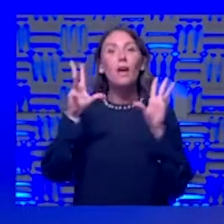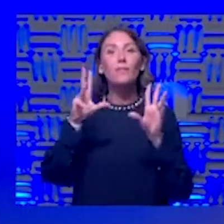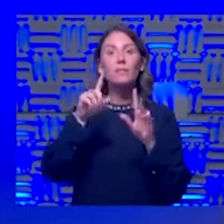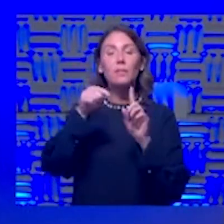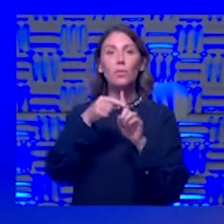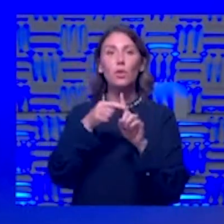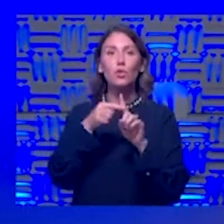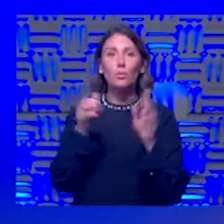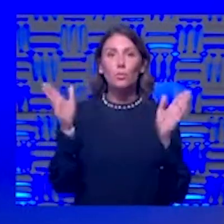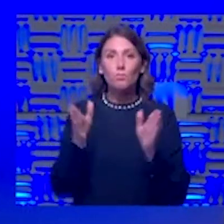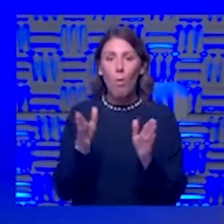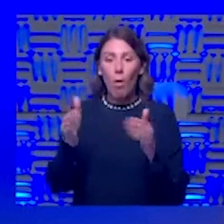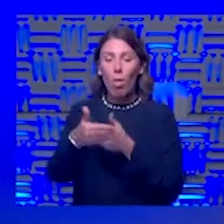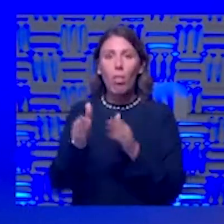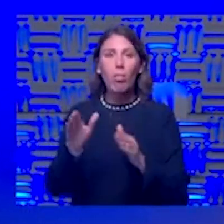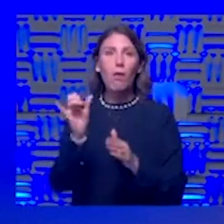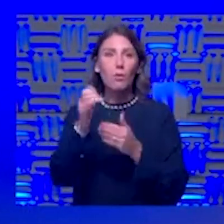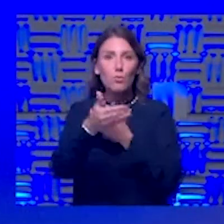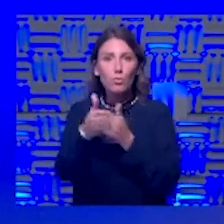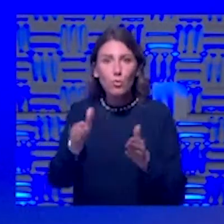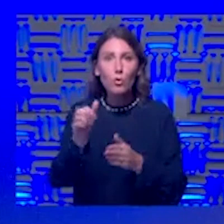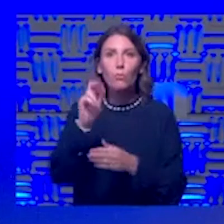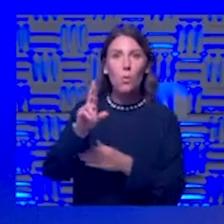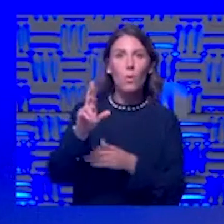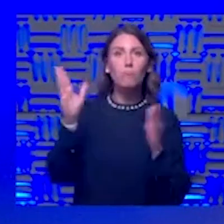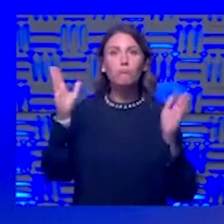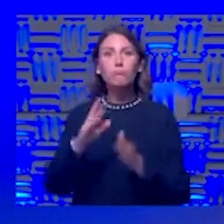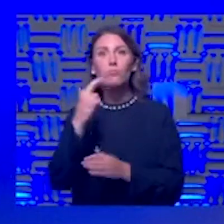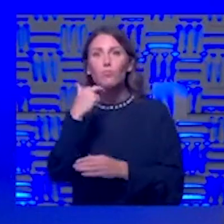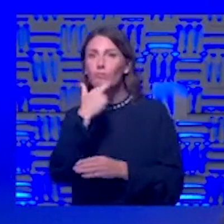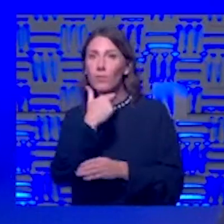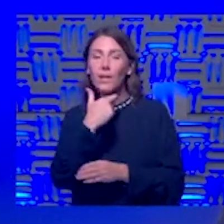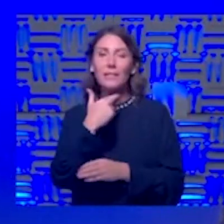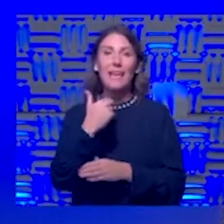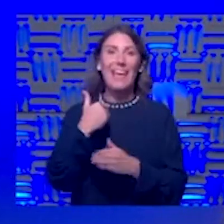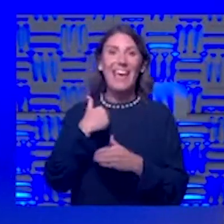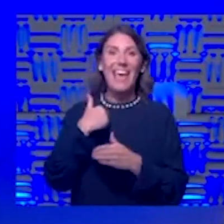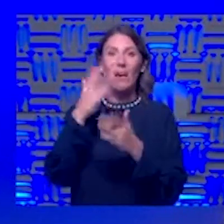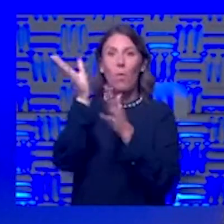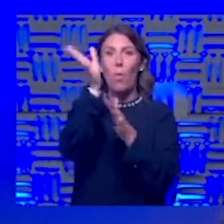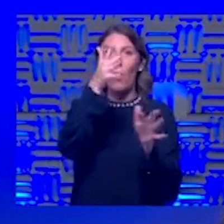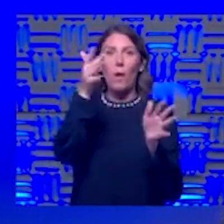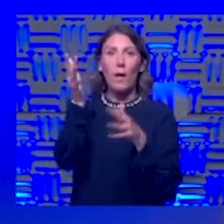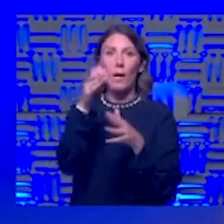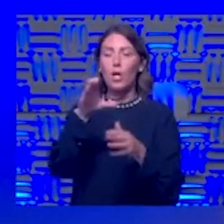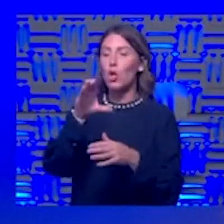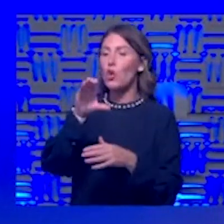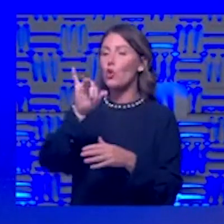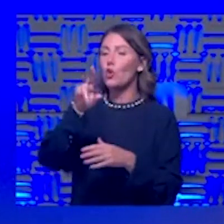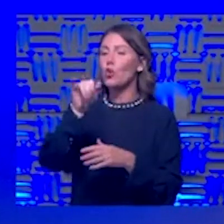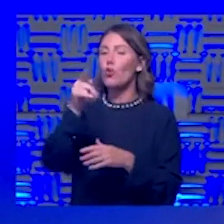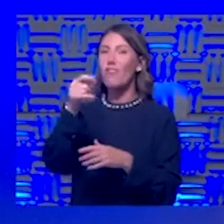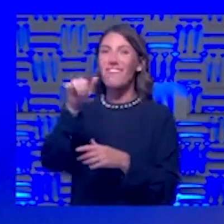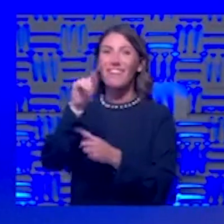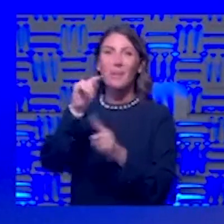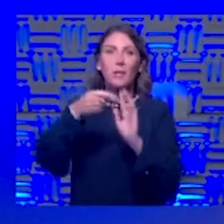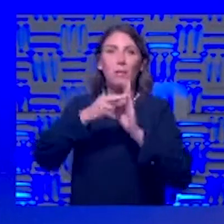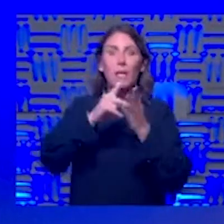in confined areas as a room or maybe a small restaurant, there are wind currents. We know, and we're pretty certain